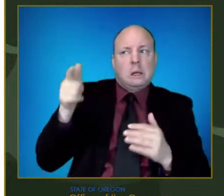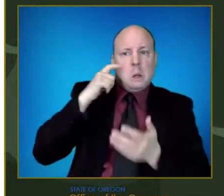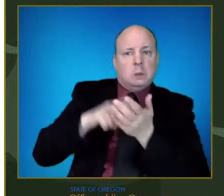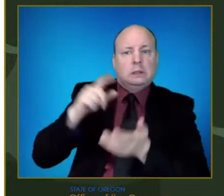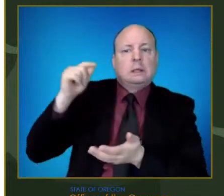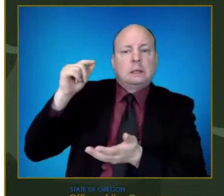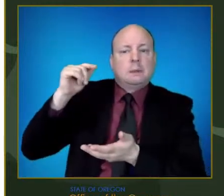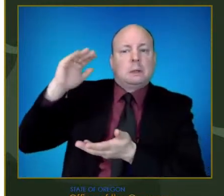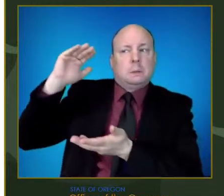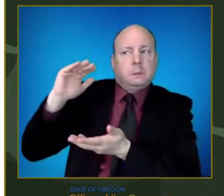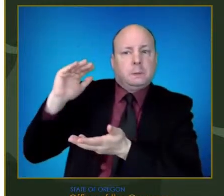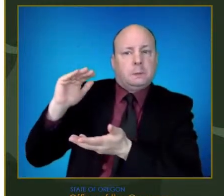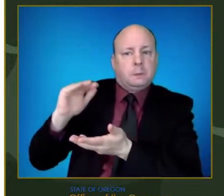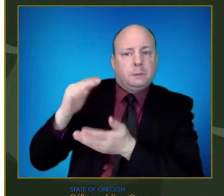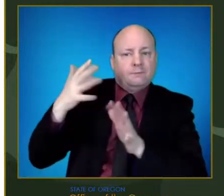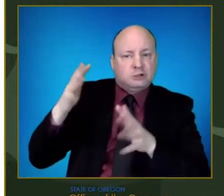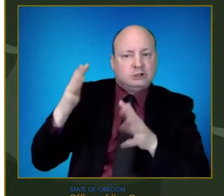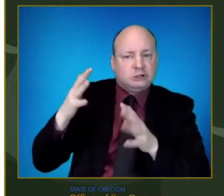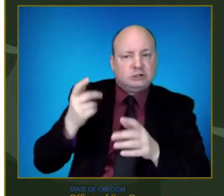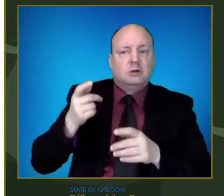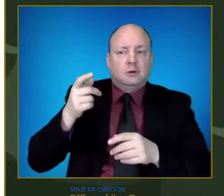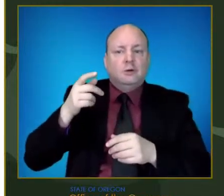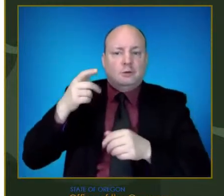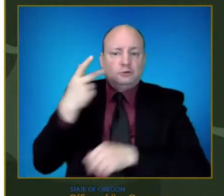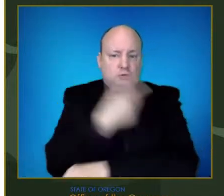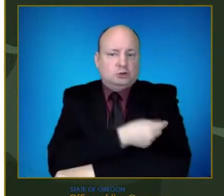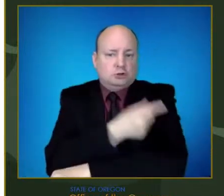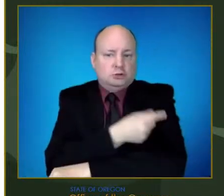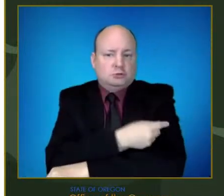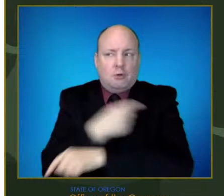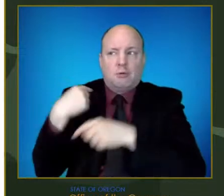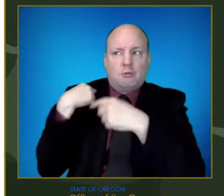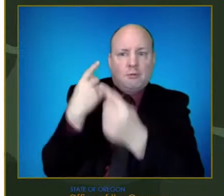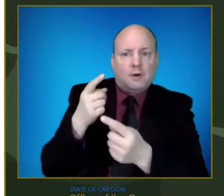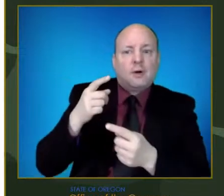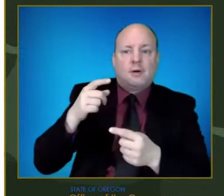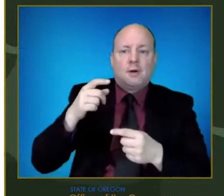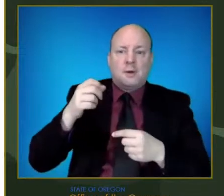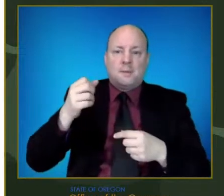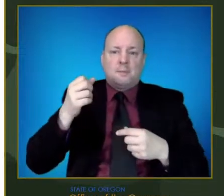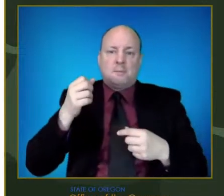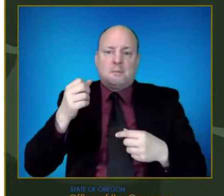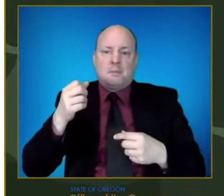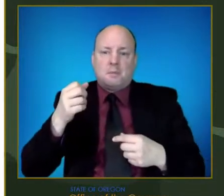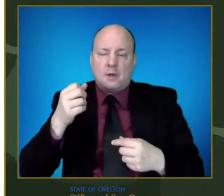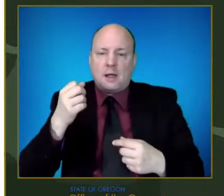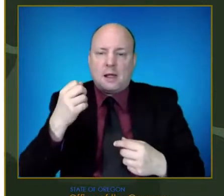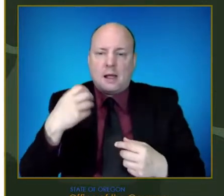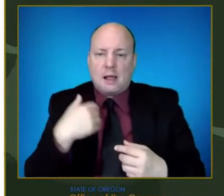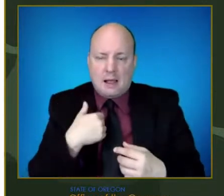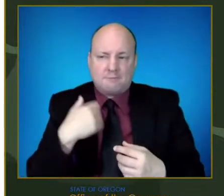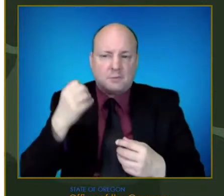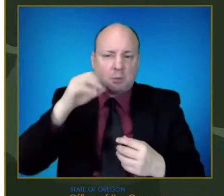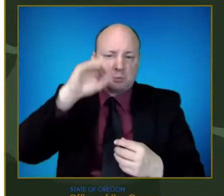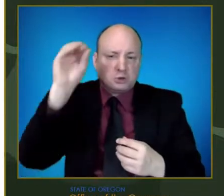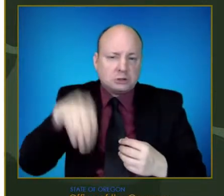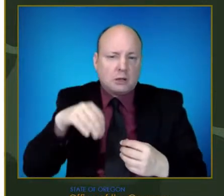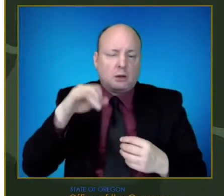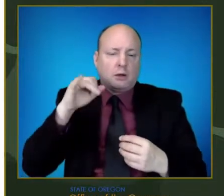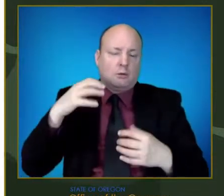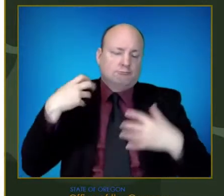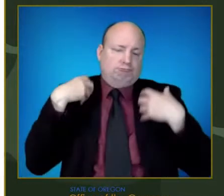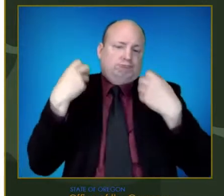May. Now let's look at our allocation forecast and see what the disruption in Johnson & Johnson doses will mean for Oregonians. Next